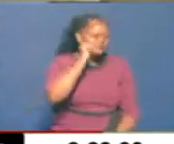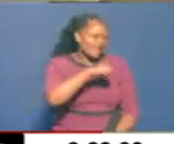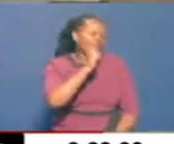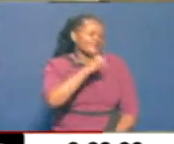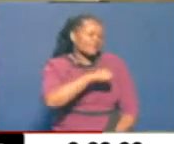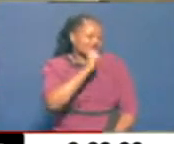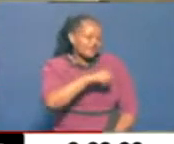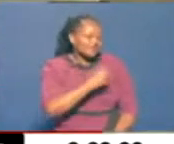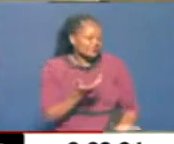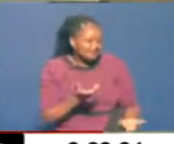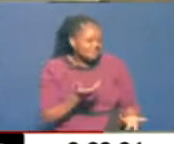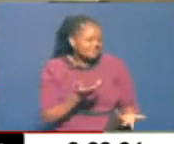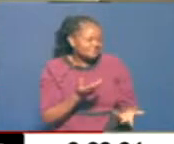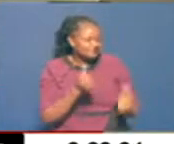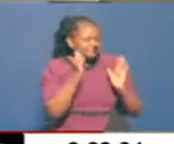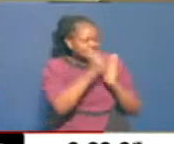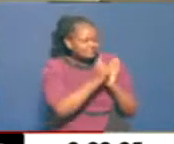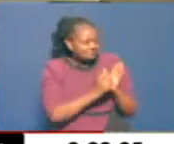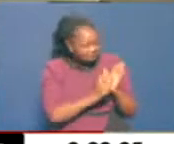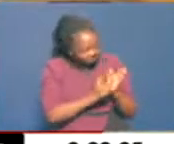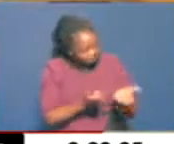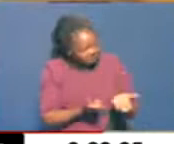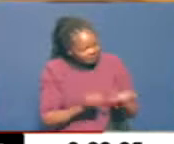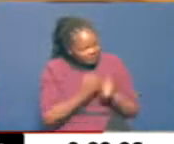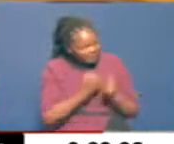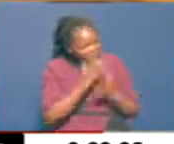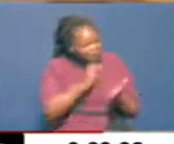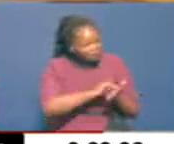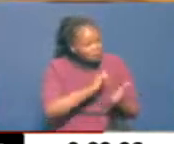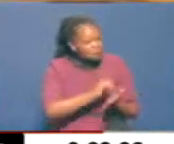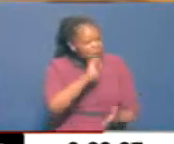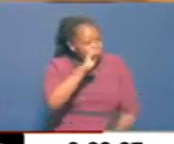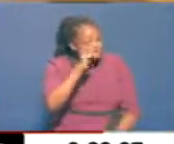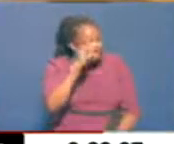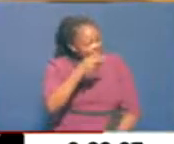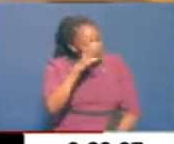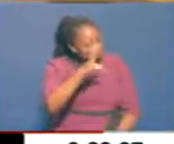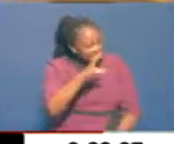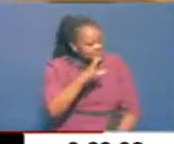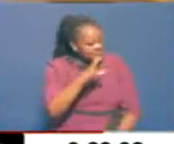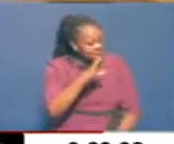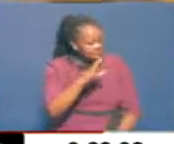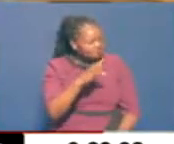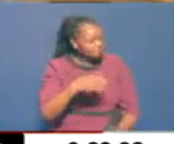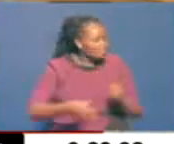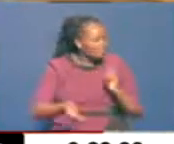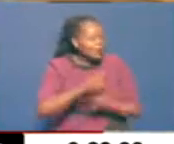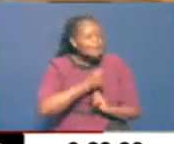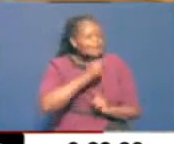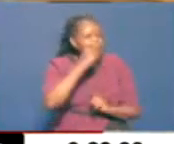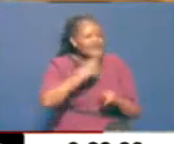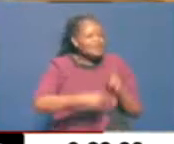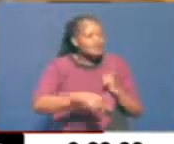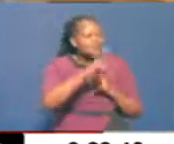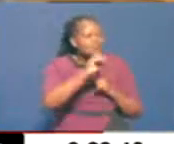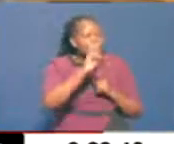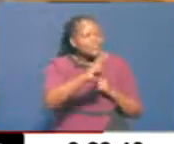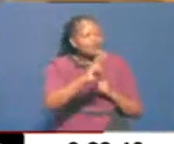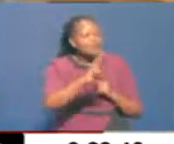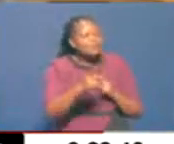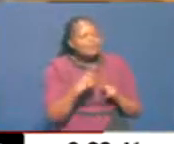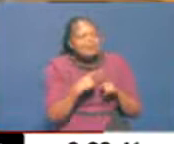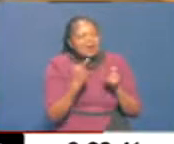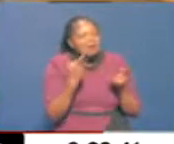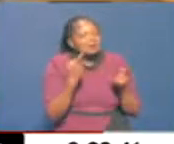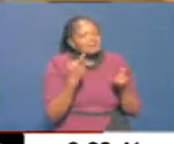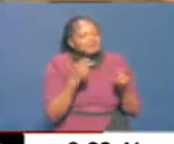in 2020, January. The agenda was just to ensure that universal health coverage is attained by 2022. Yes. But then